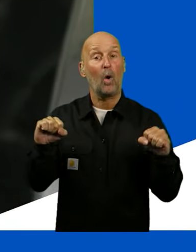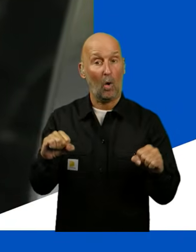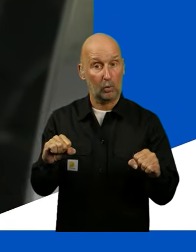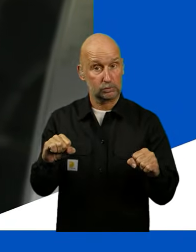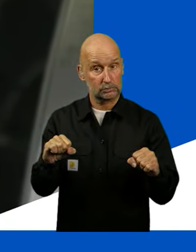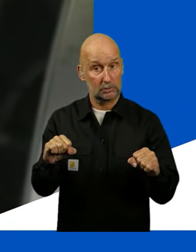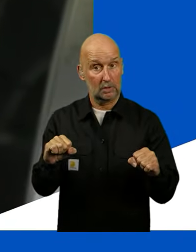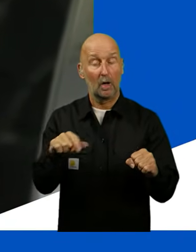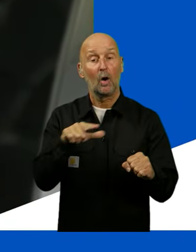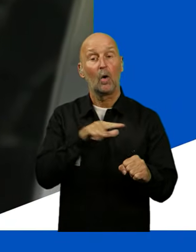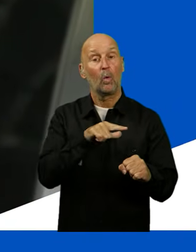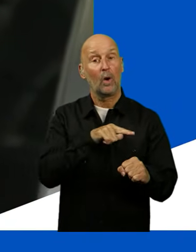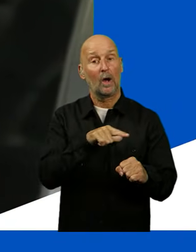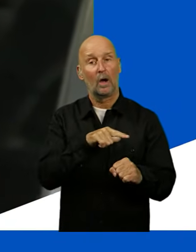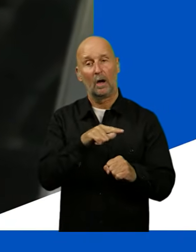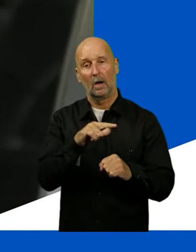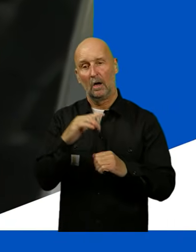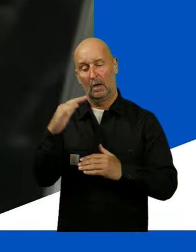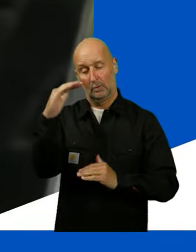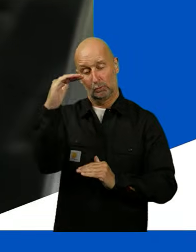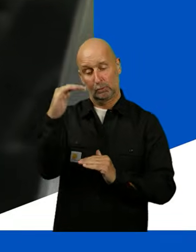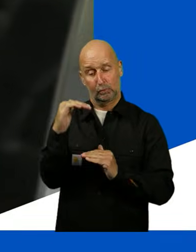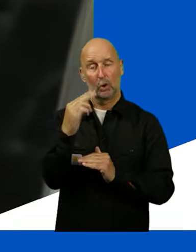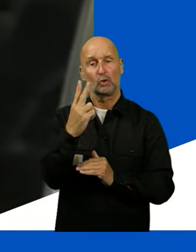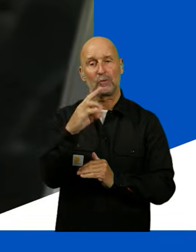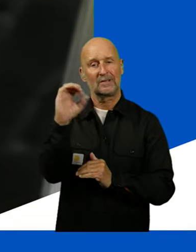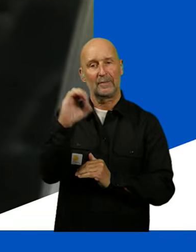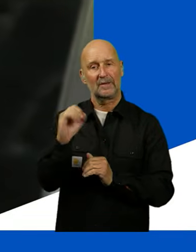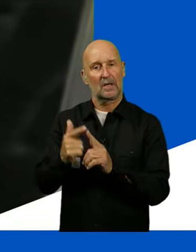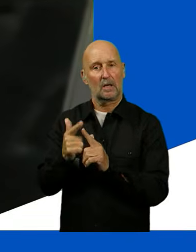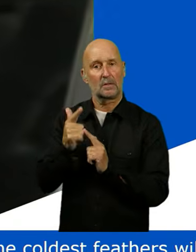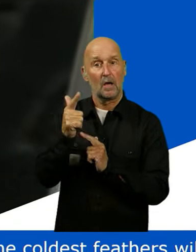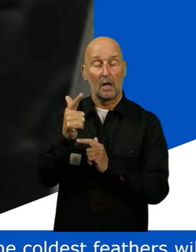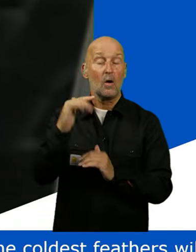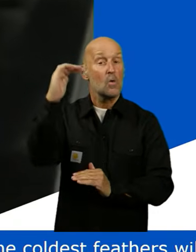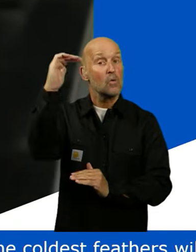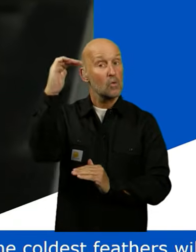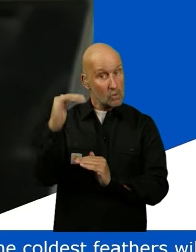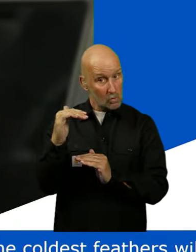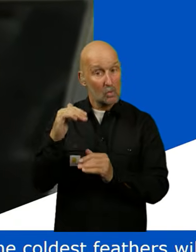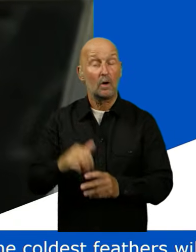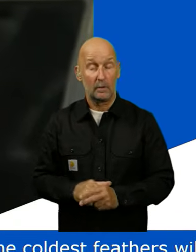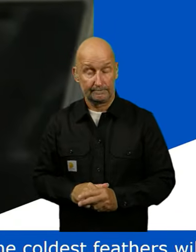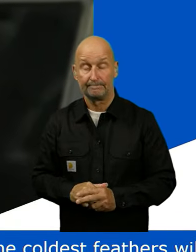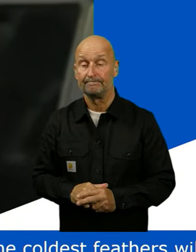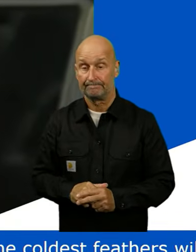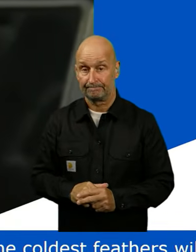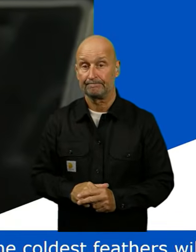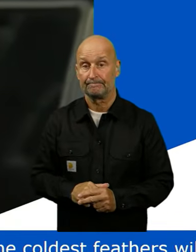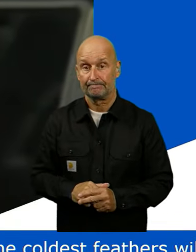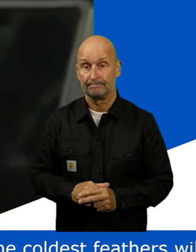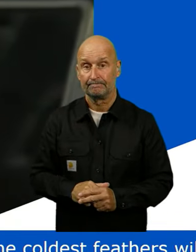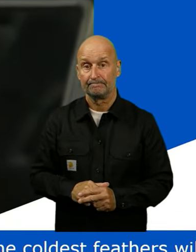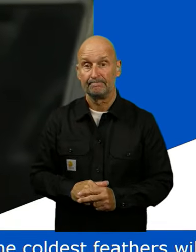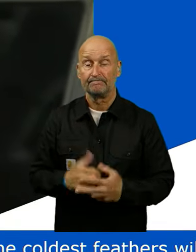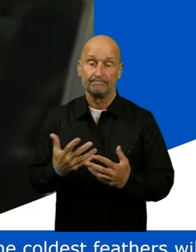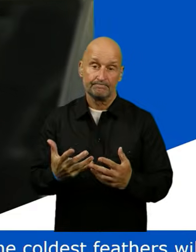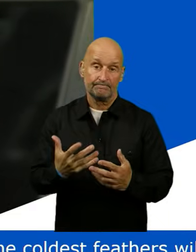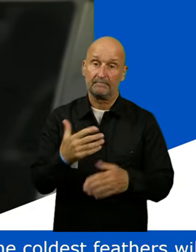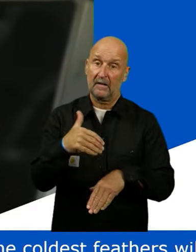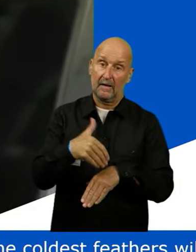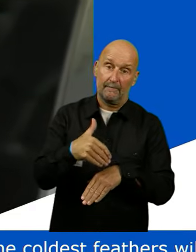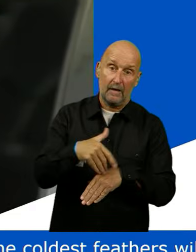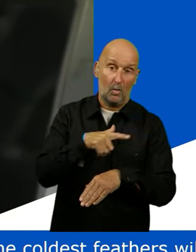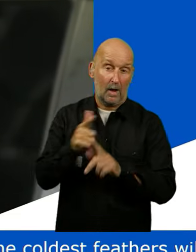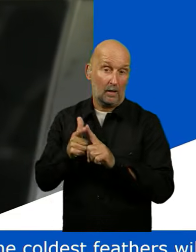coldest weathers that it will drop by around 20%. So it's quite a drop that does happen. So other things that can affect the